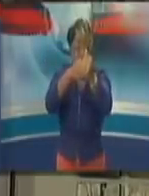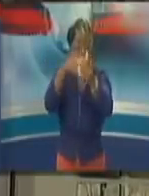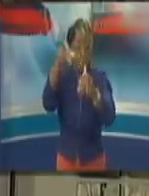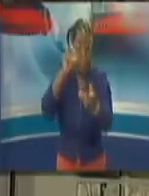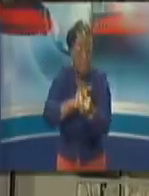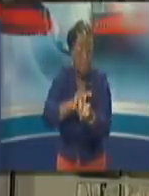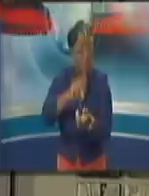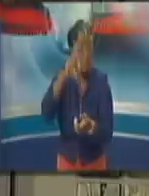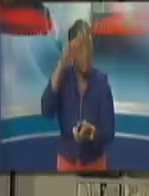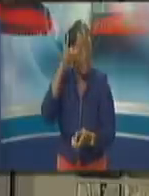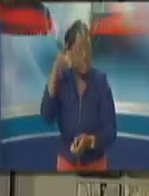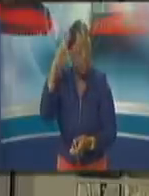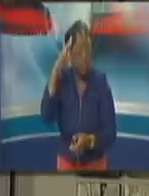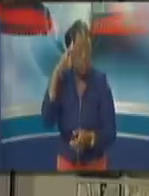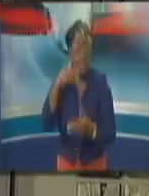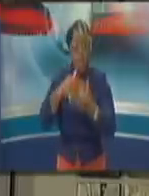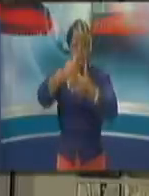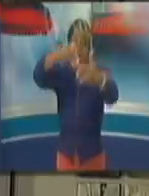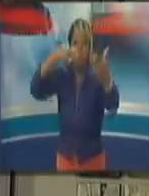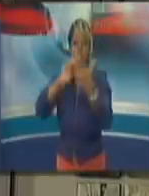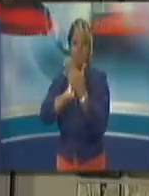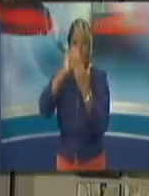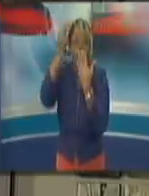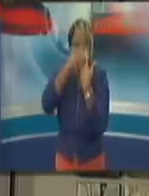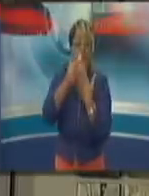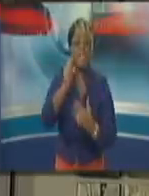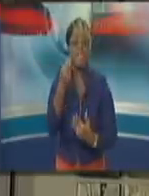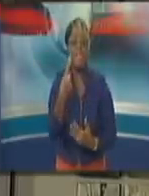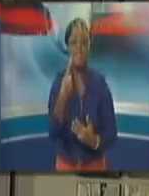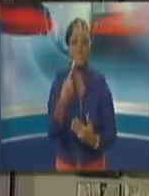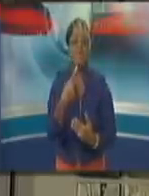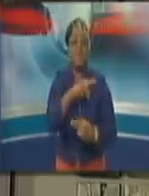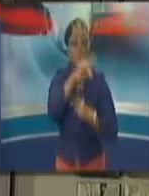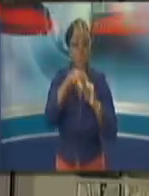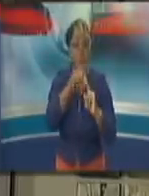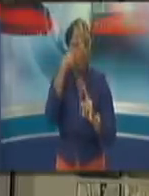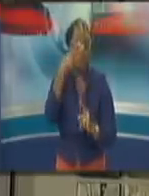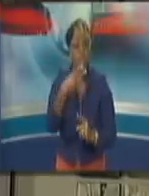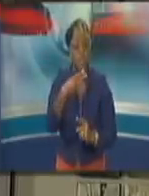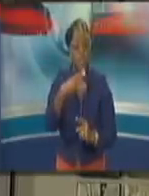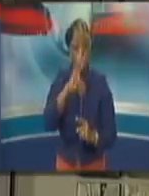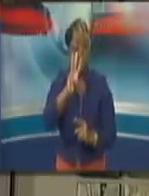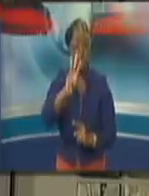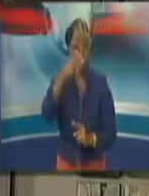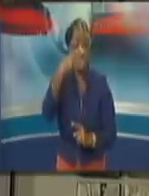prior to March 11th, when WHO declared this a pandemic,